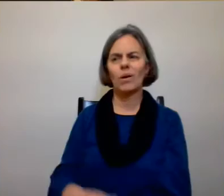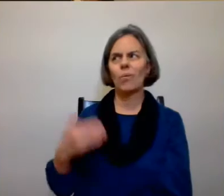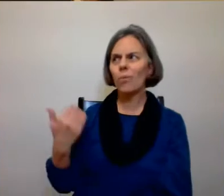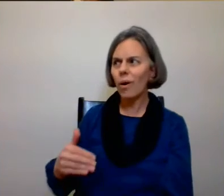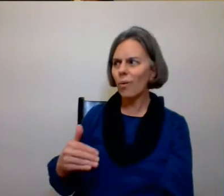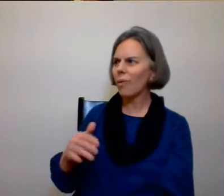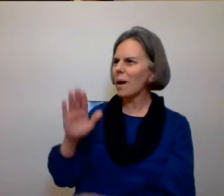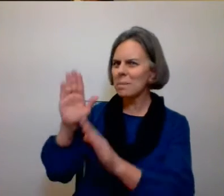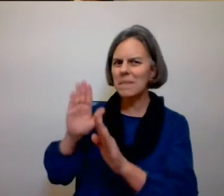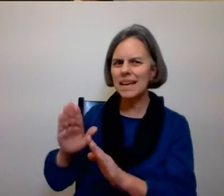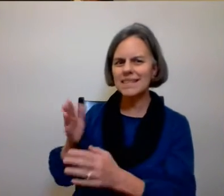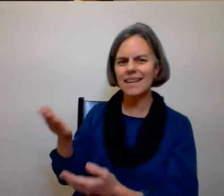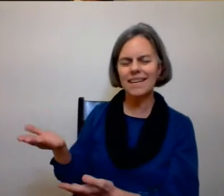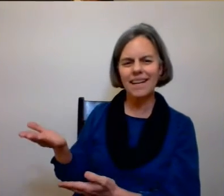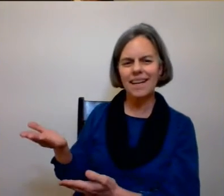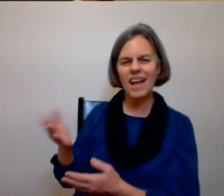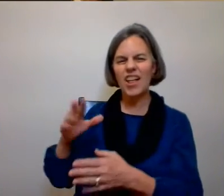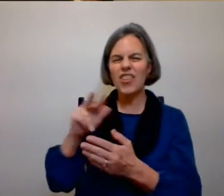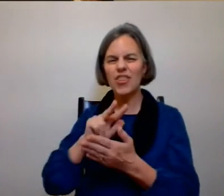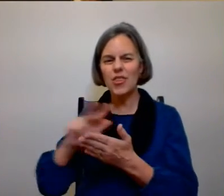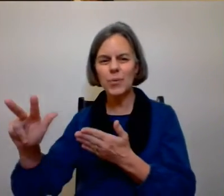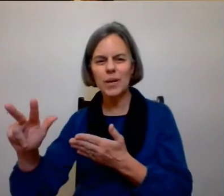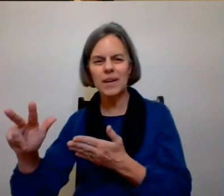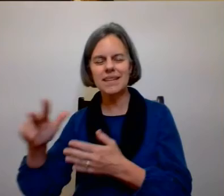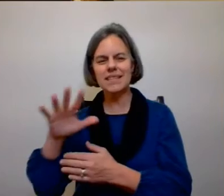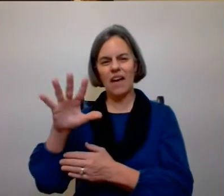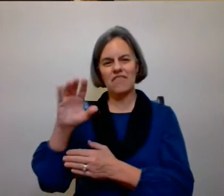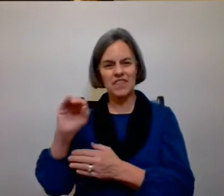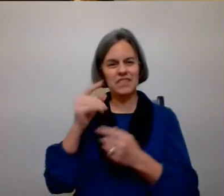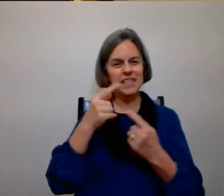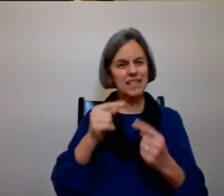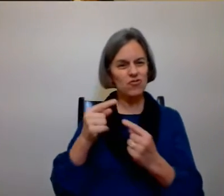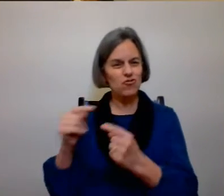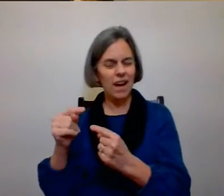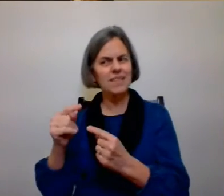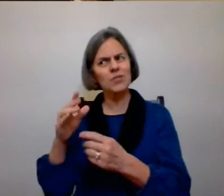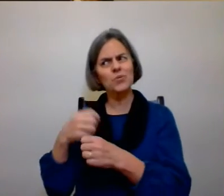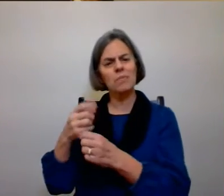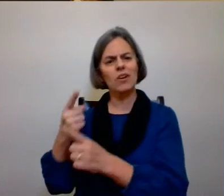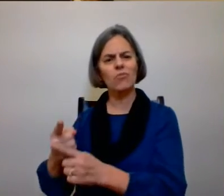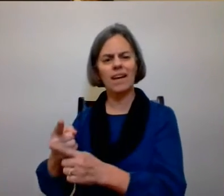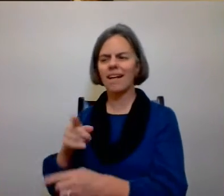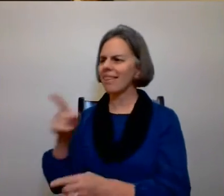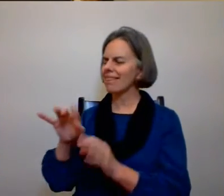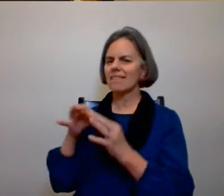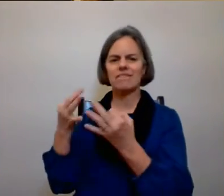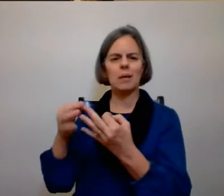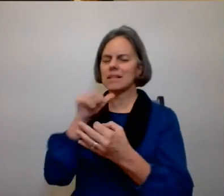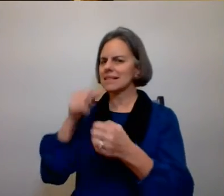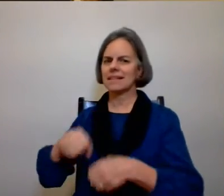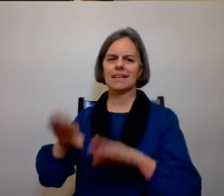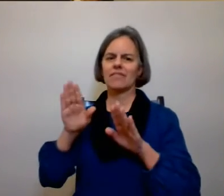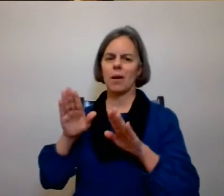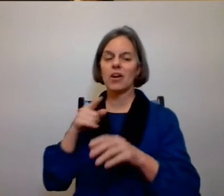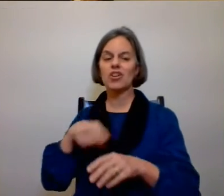Wow, wasn't that amazing? It took 3 weeks and 50 attempts to get it right, but they never ever gave up. You're going to learn lots of things